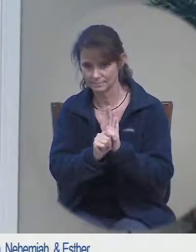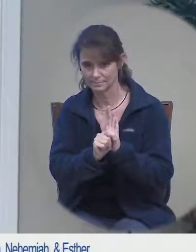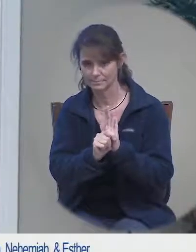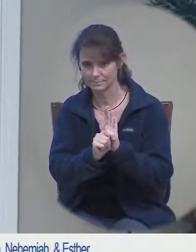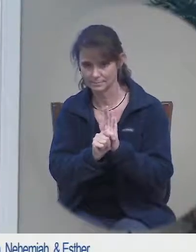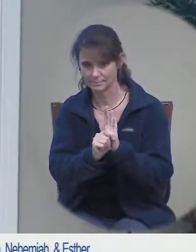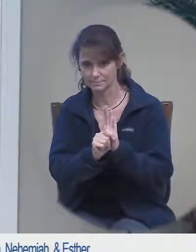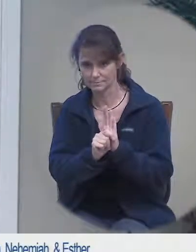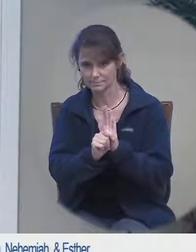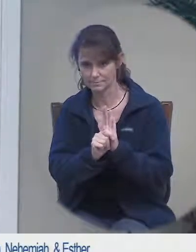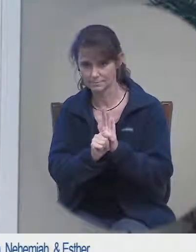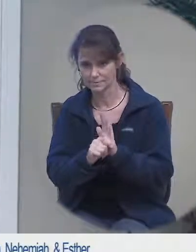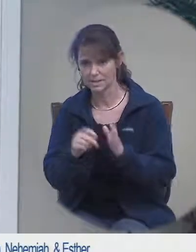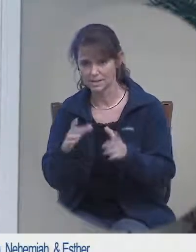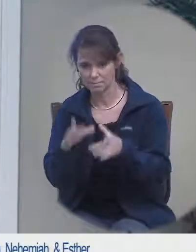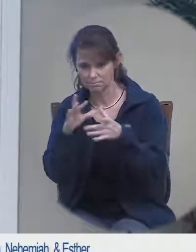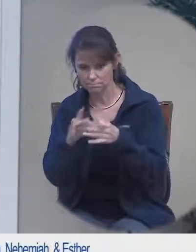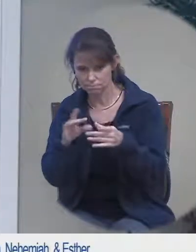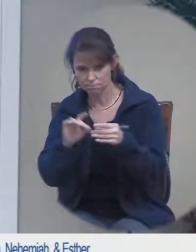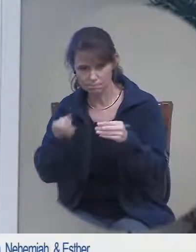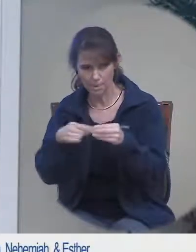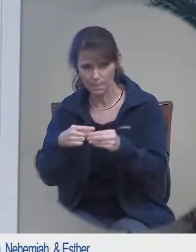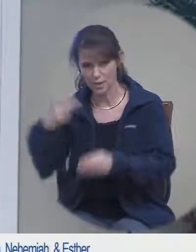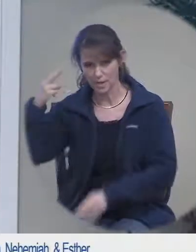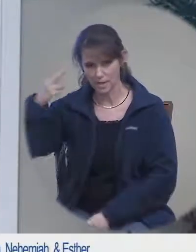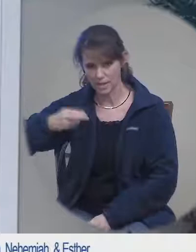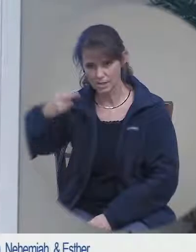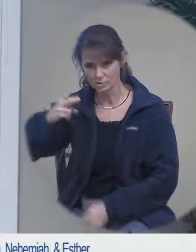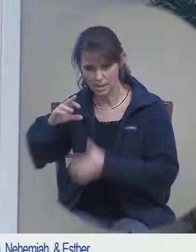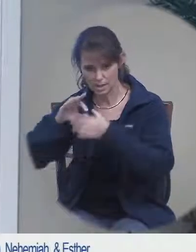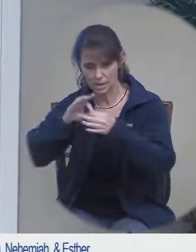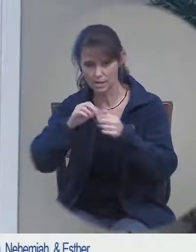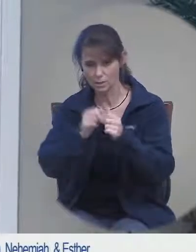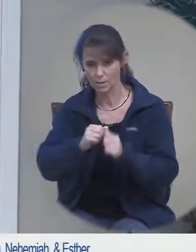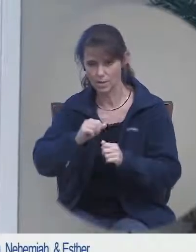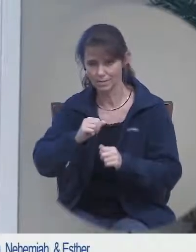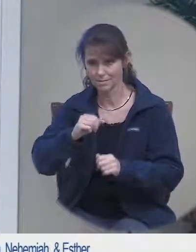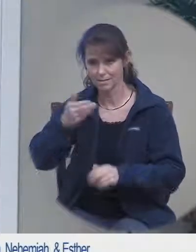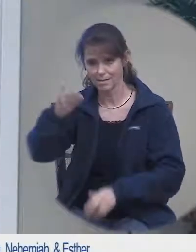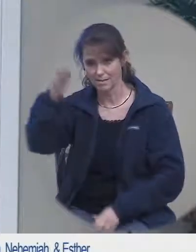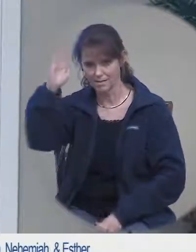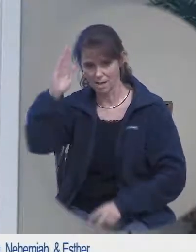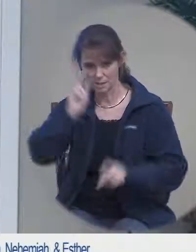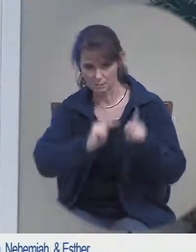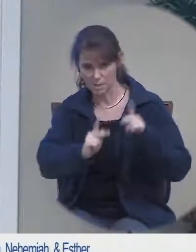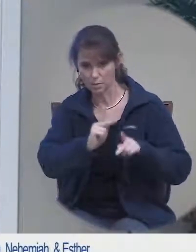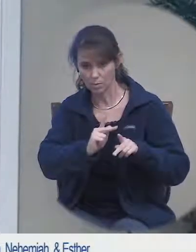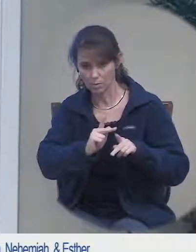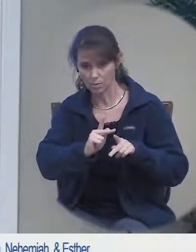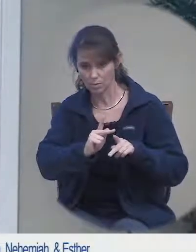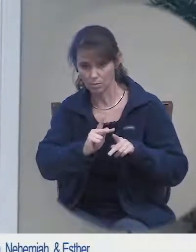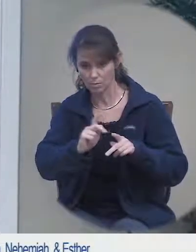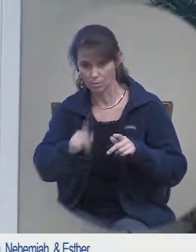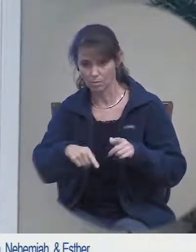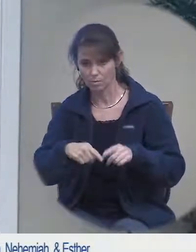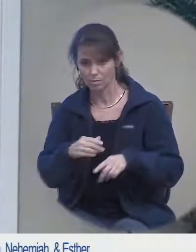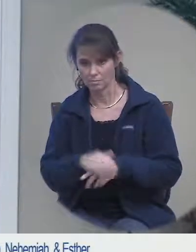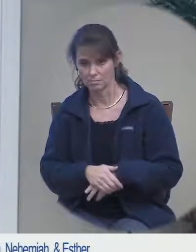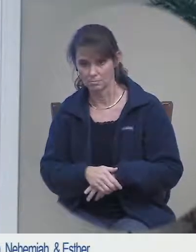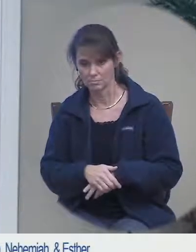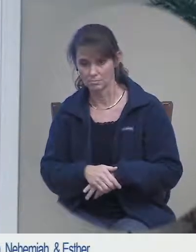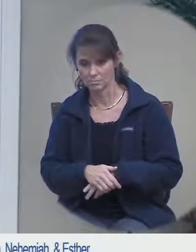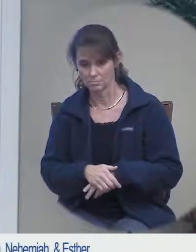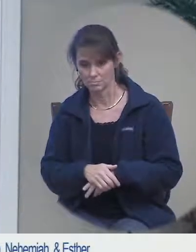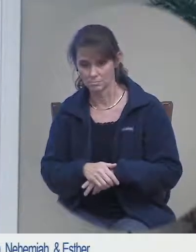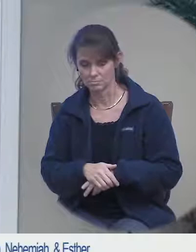as narrative, talking about the history of God's people, this is it, okay? Before the 400 years of silence, beginning the